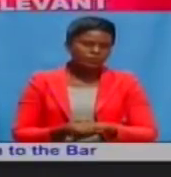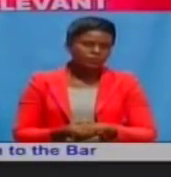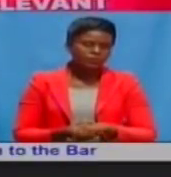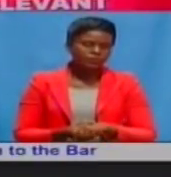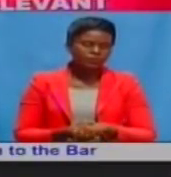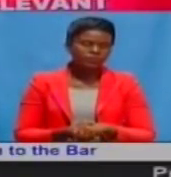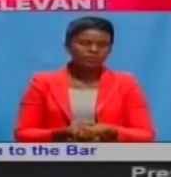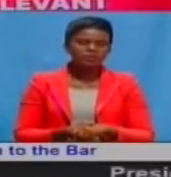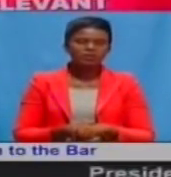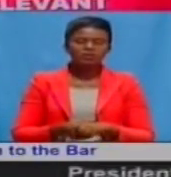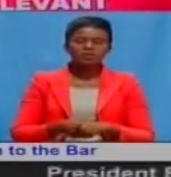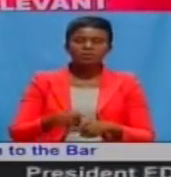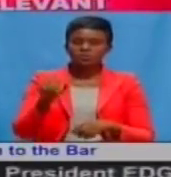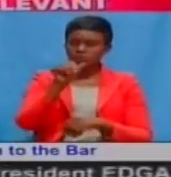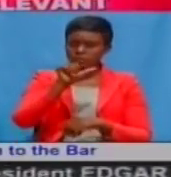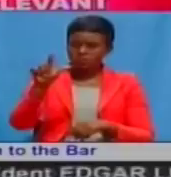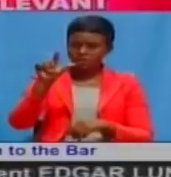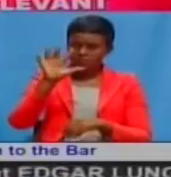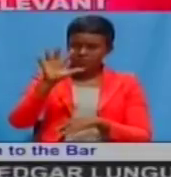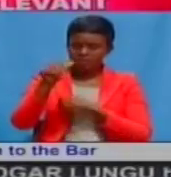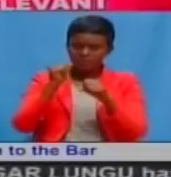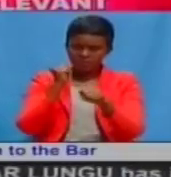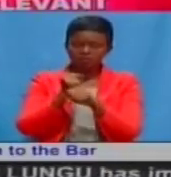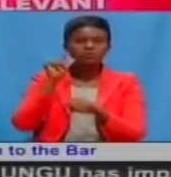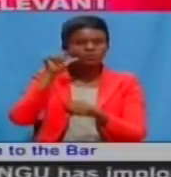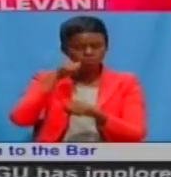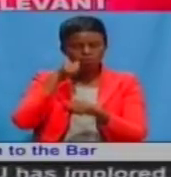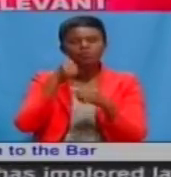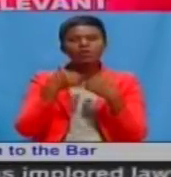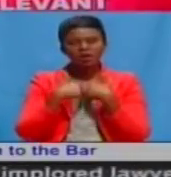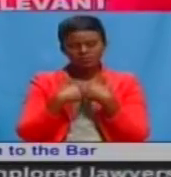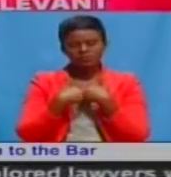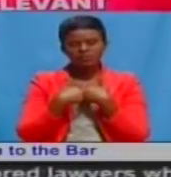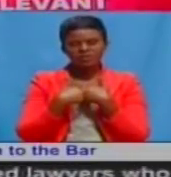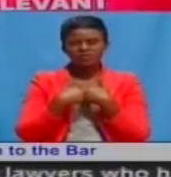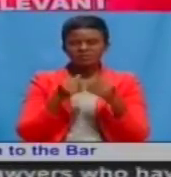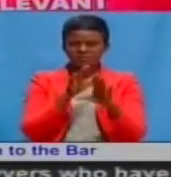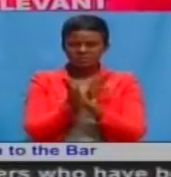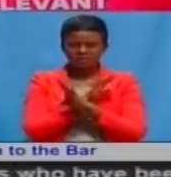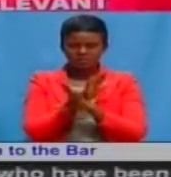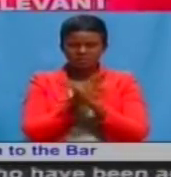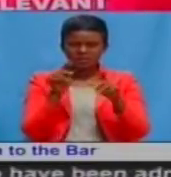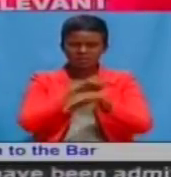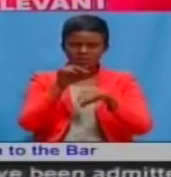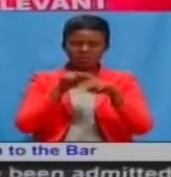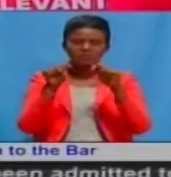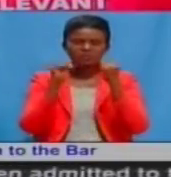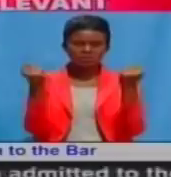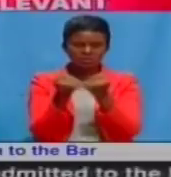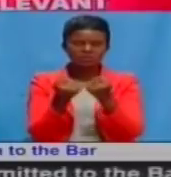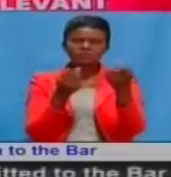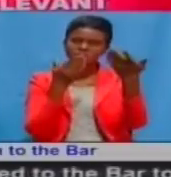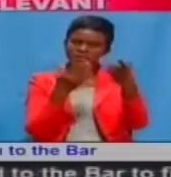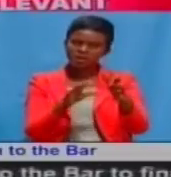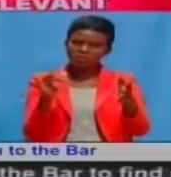Now, tomorrow marks 25 years since the Zambia national football team perished off the coast of Gabon. The team was on its way